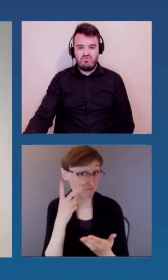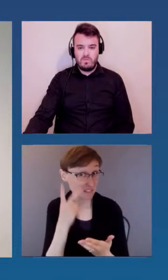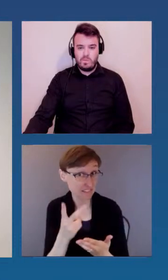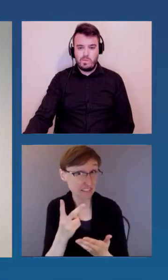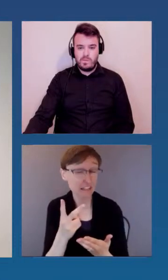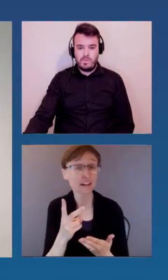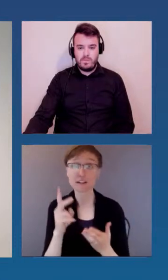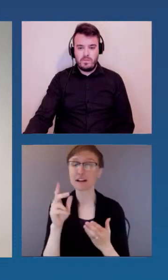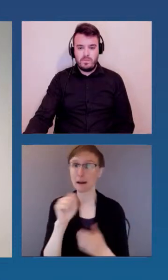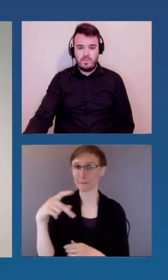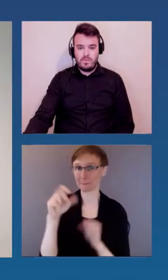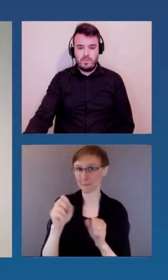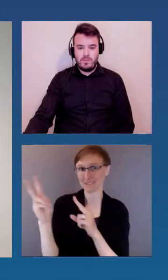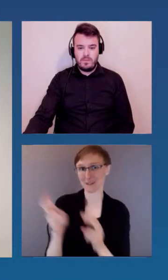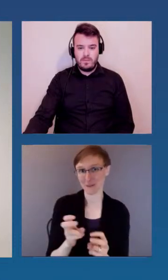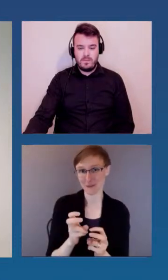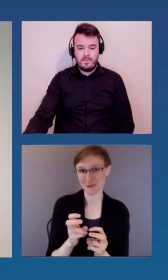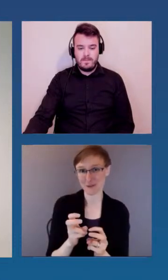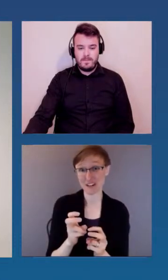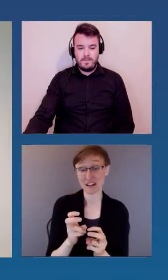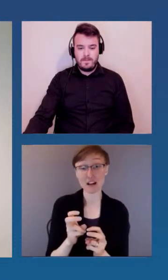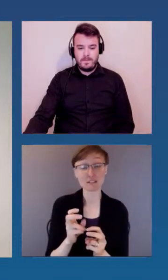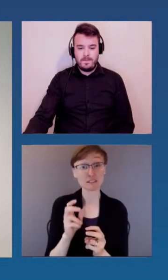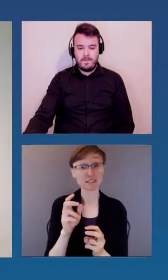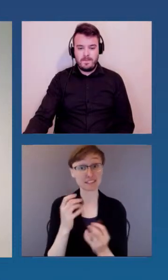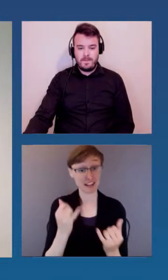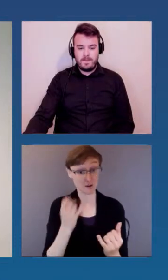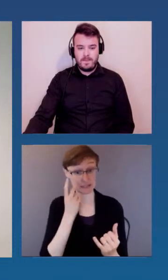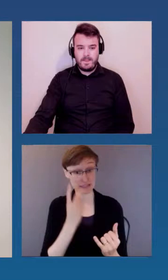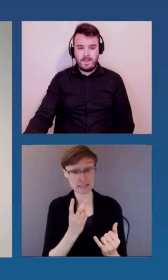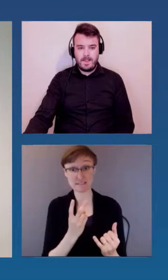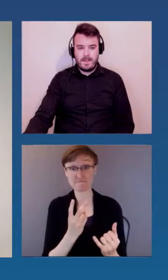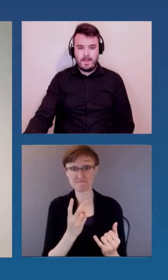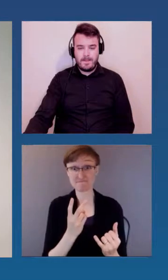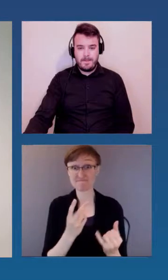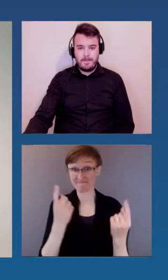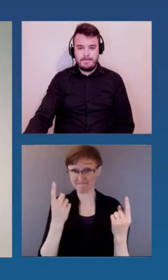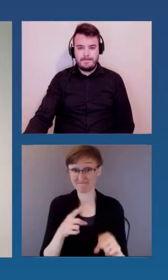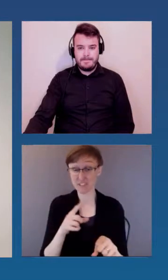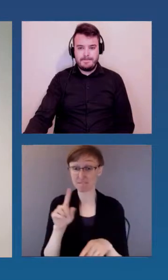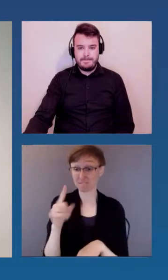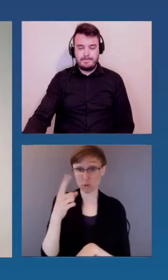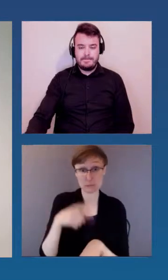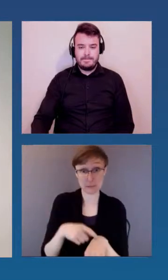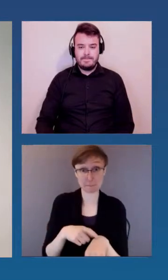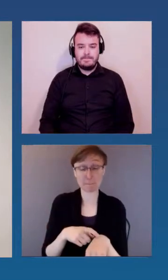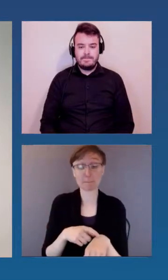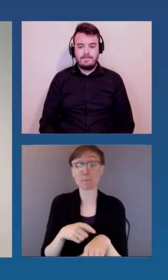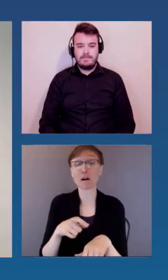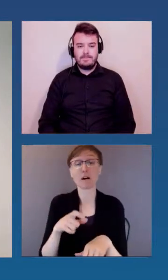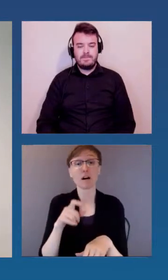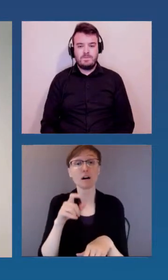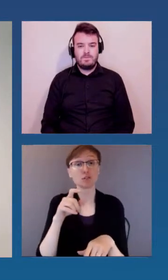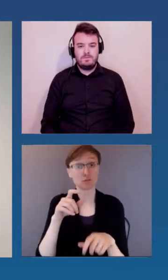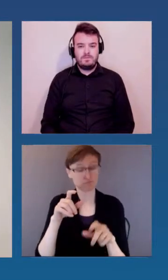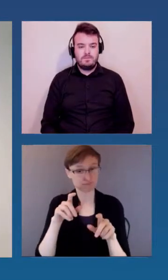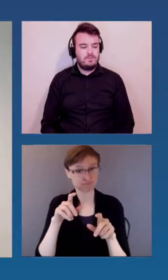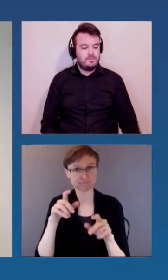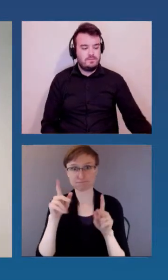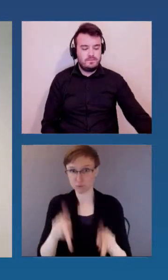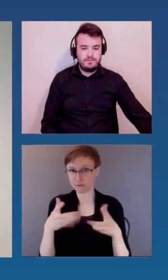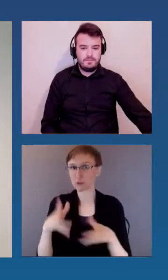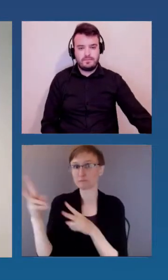our website frequently, follow us on social media, check out our youth portal. This is messaging that's designed